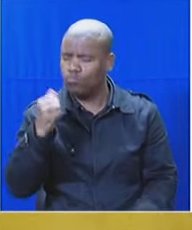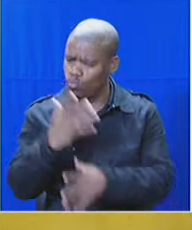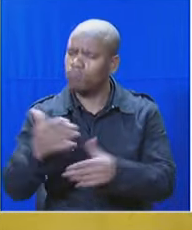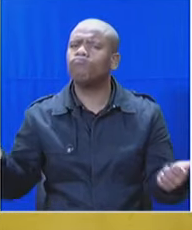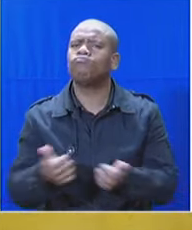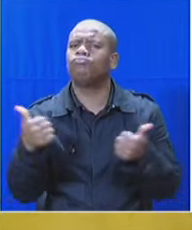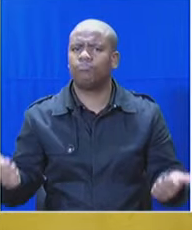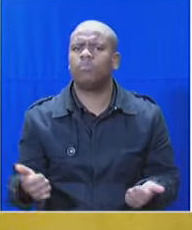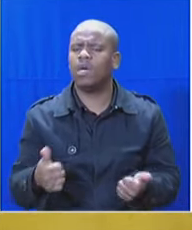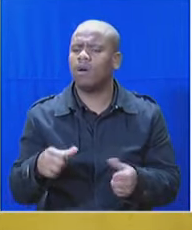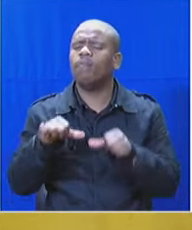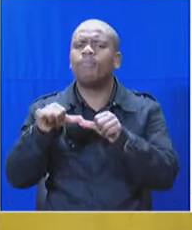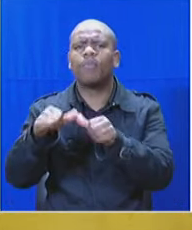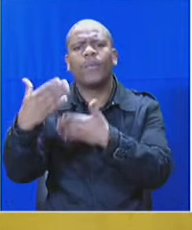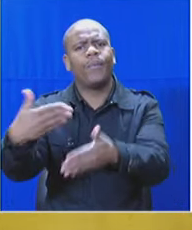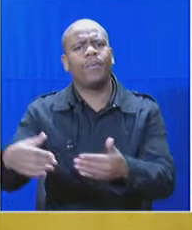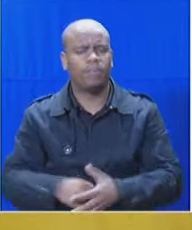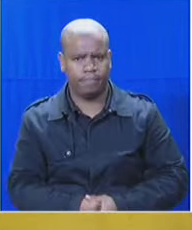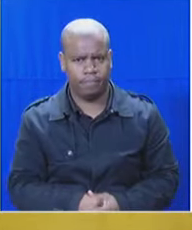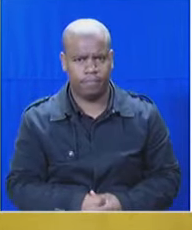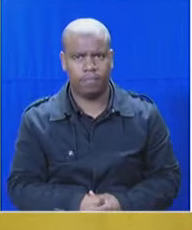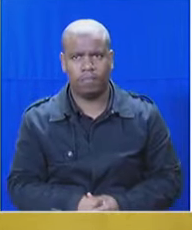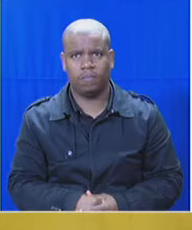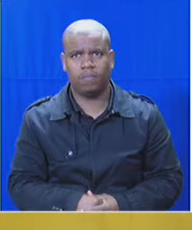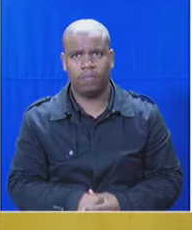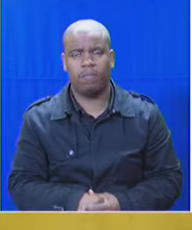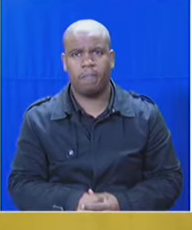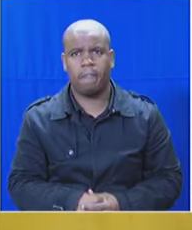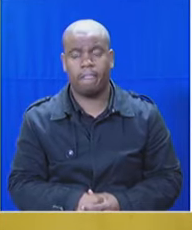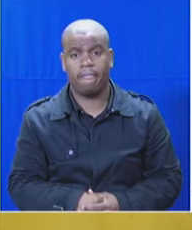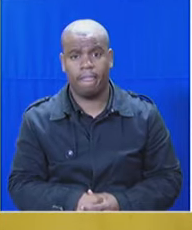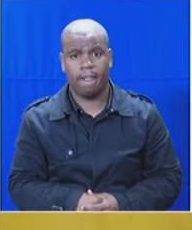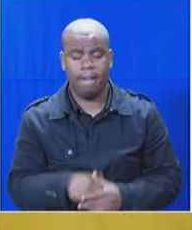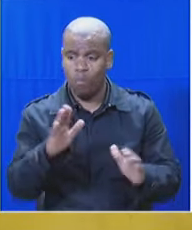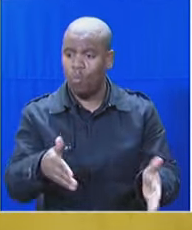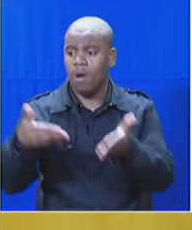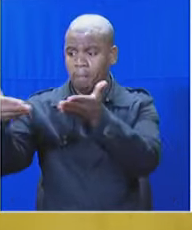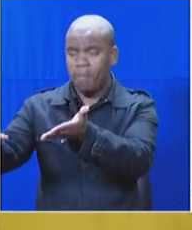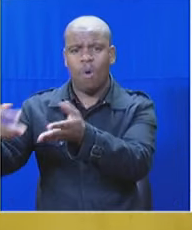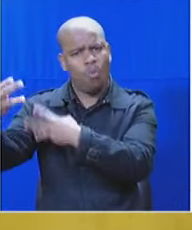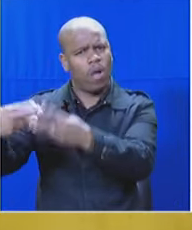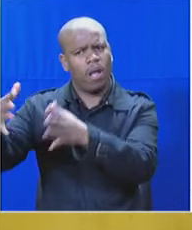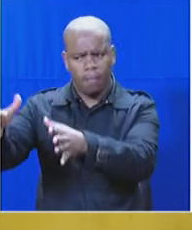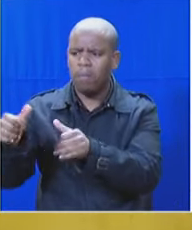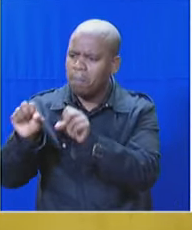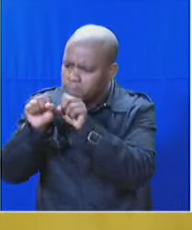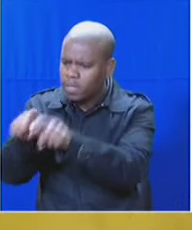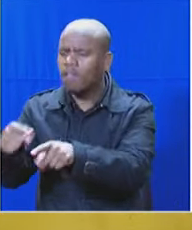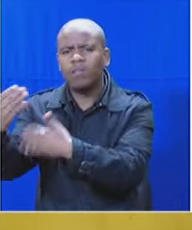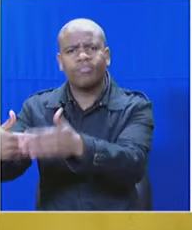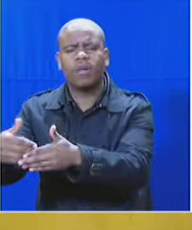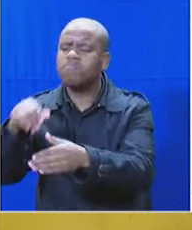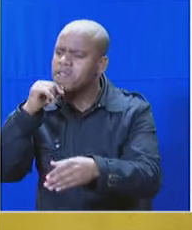1,663 enye iyaqhuba ngapha ya. Inikwa abasebenzi bayalima nabo ya. It's 50-50. That's exactly what we're looking